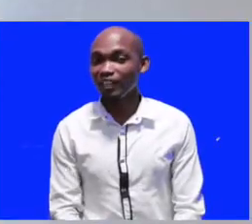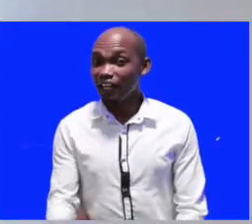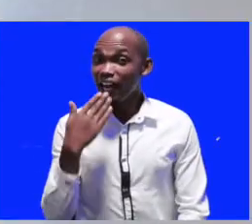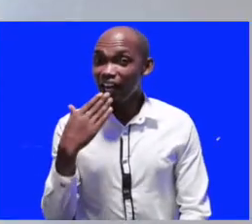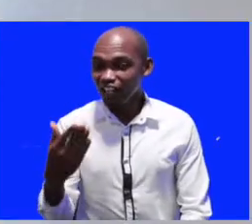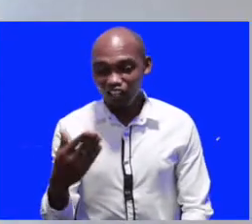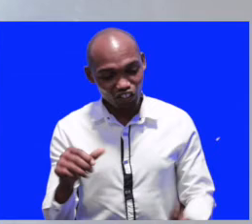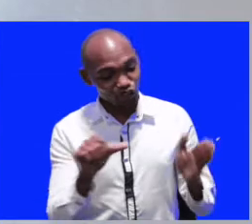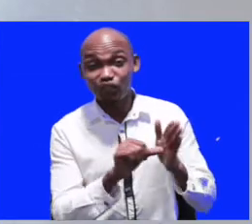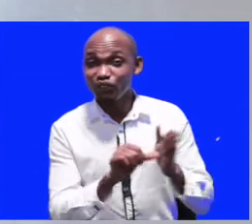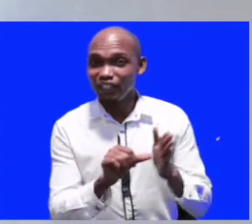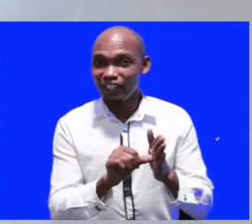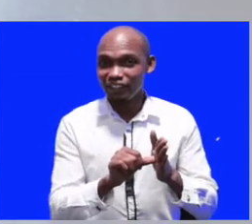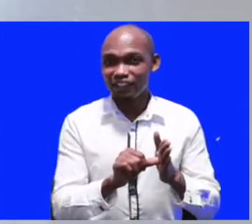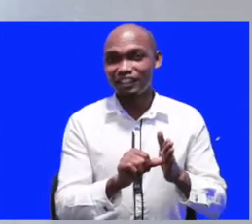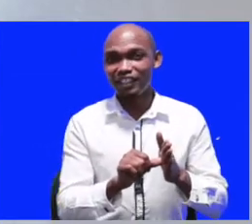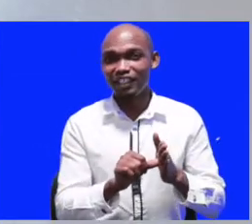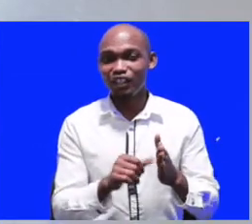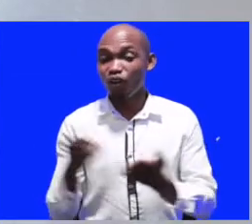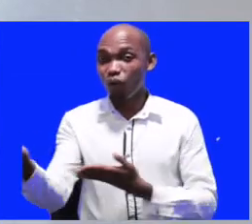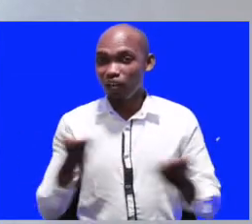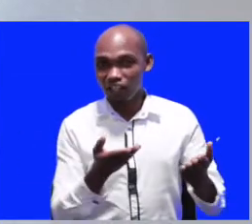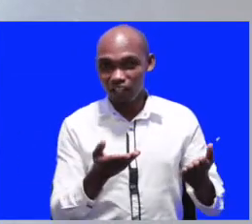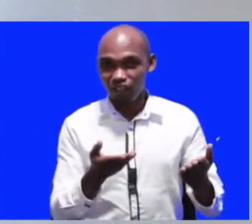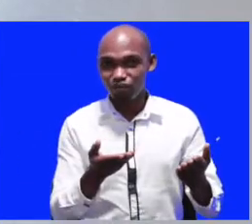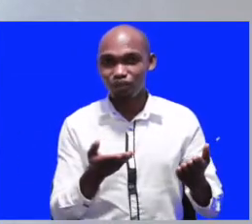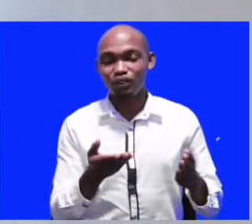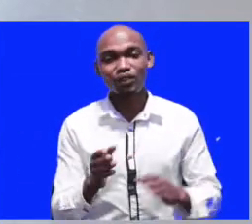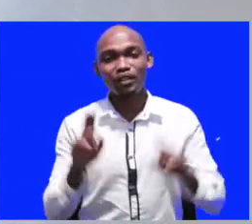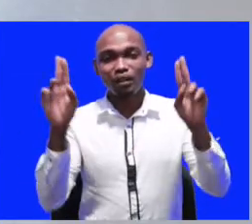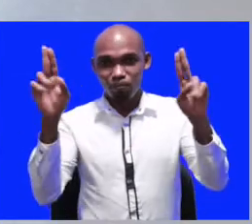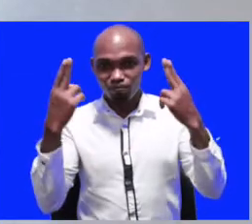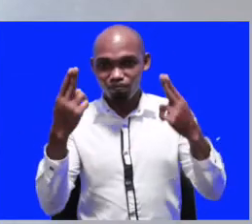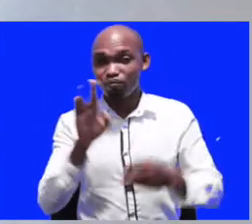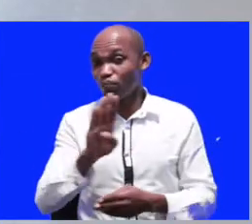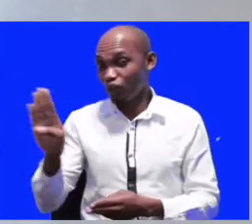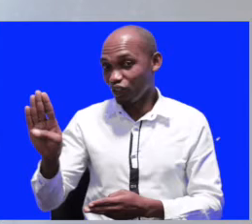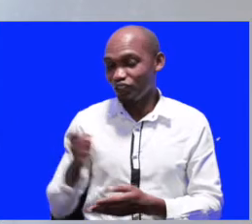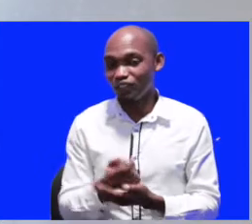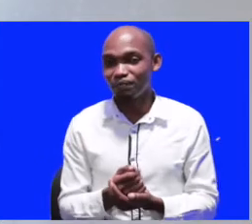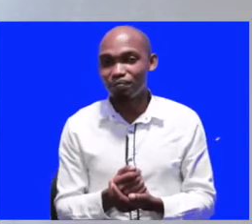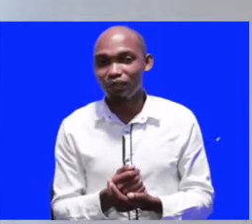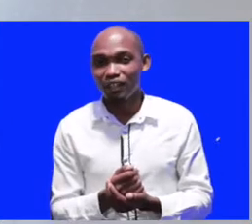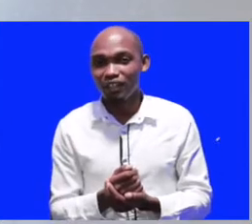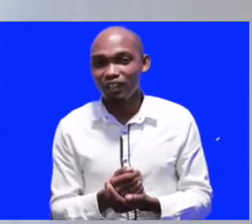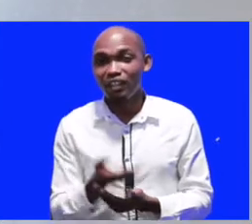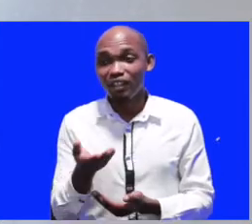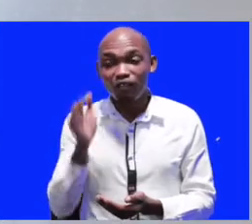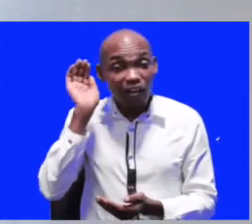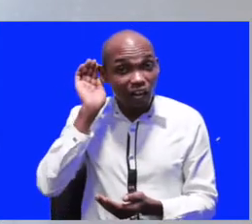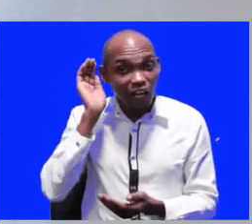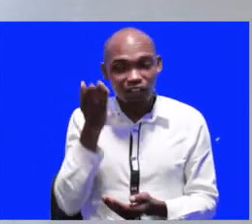Hello students, welcome to our series of biology lessons. Our topic is evolution. Have you ever heard